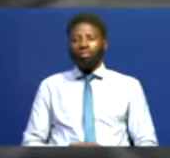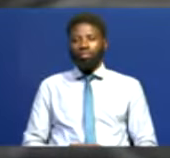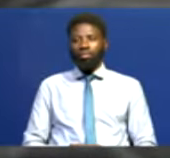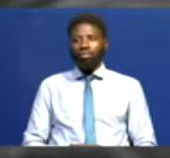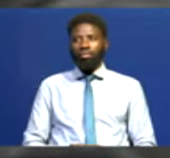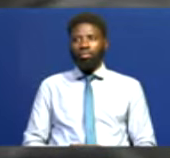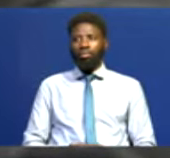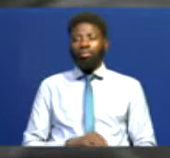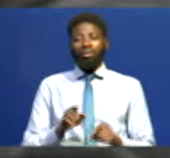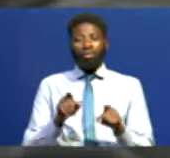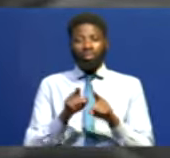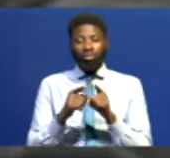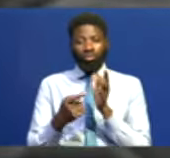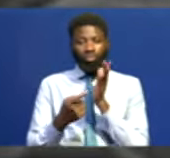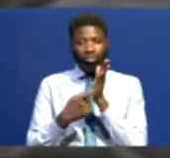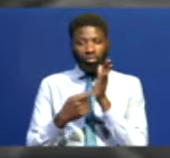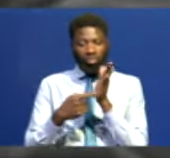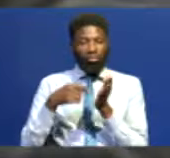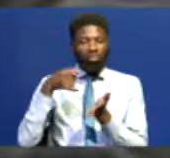And also Kiswahili.